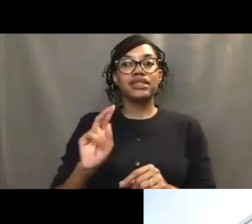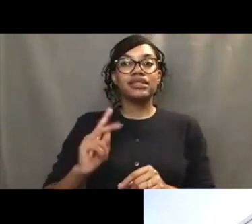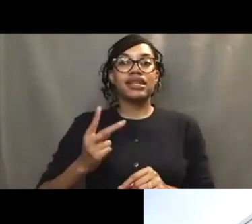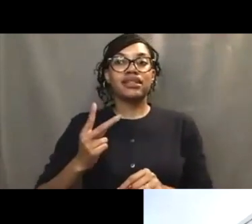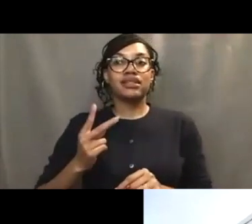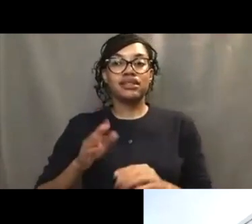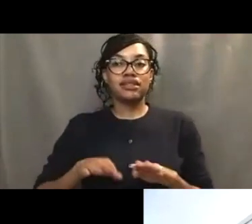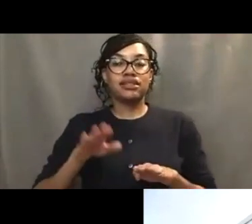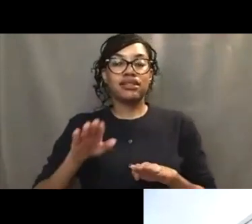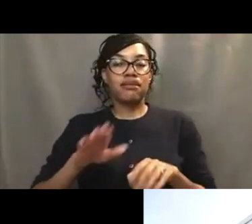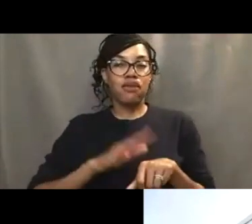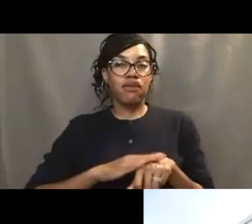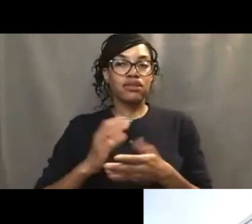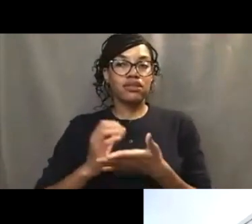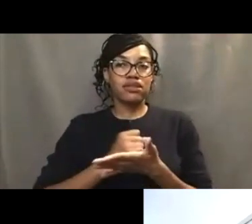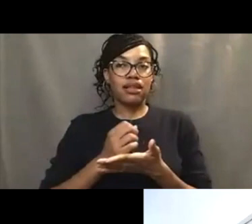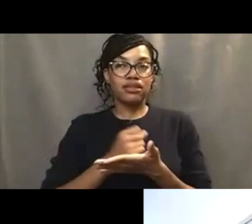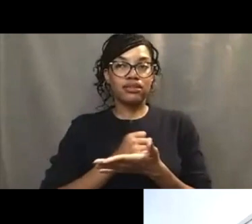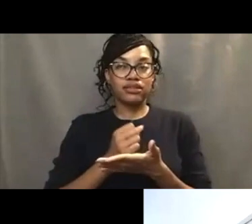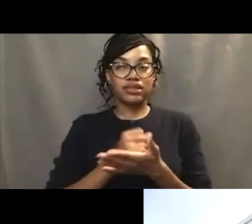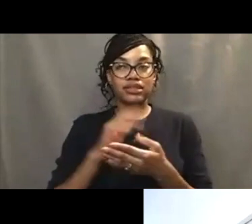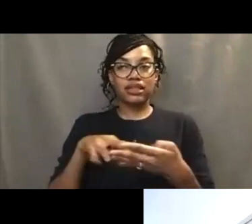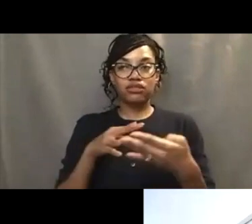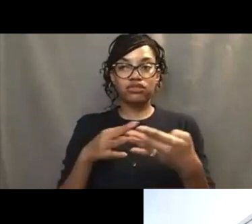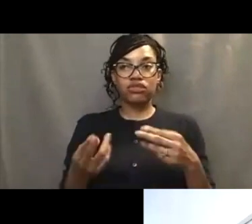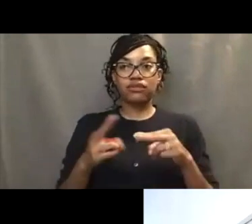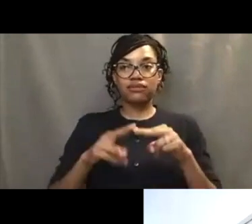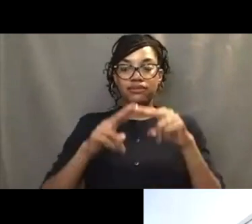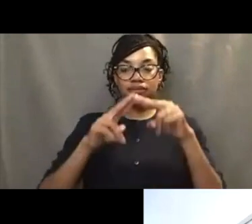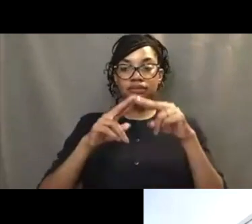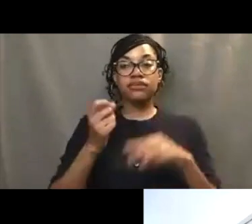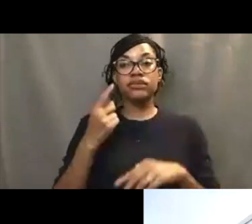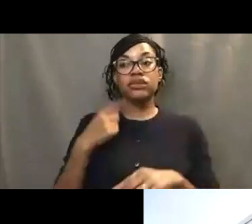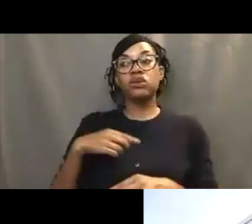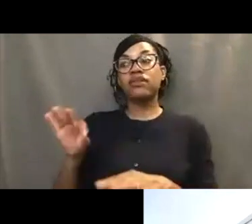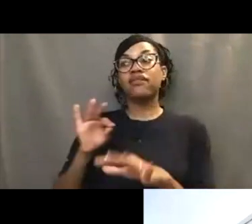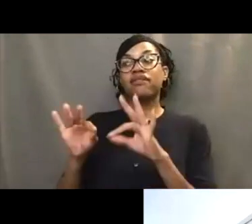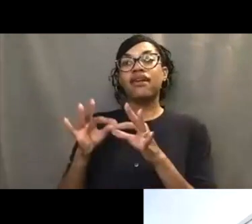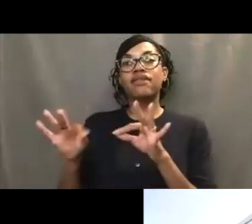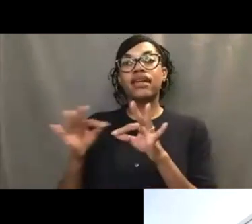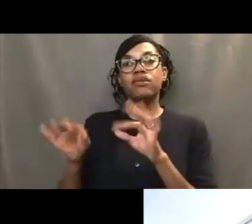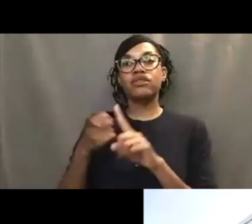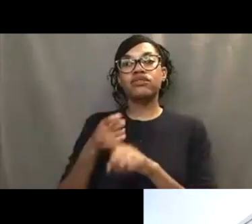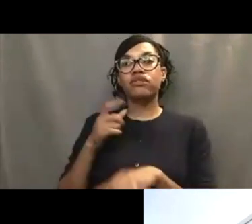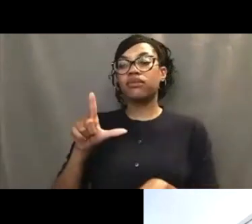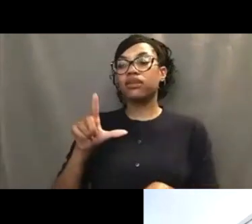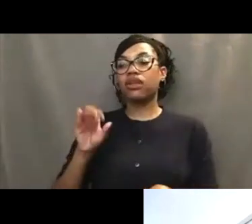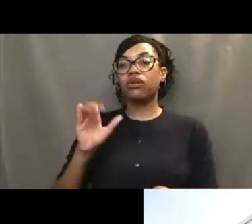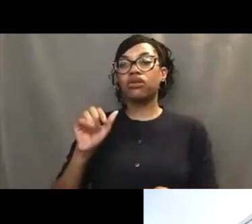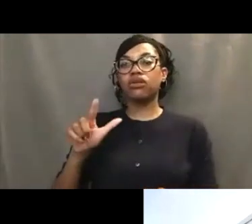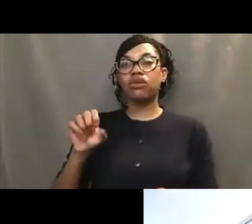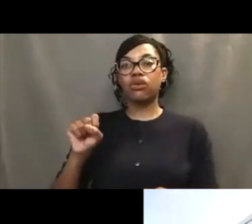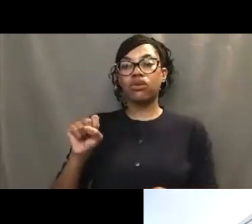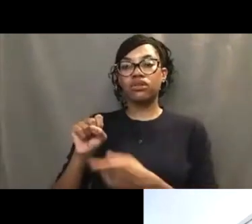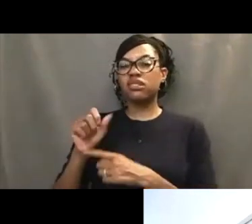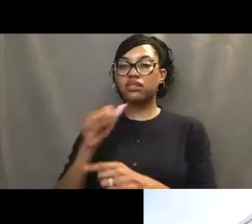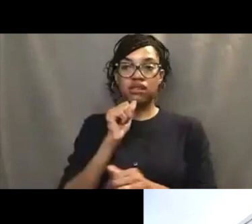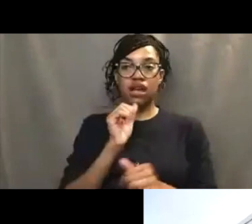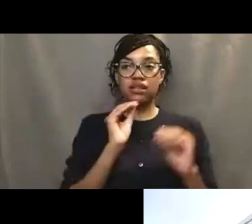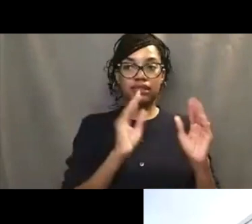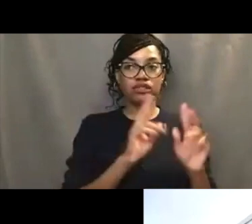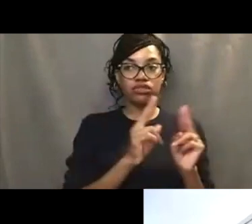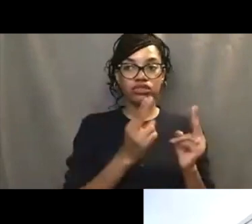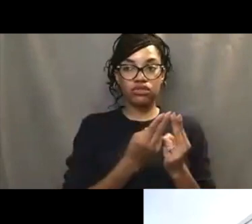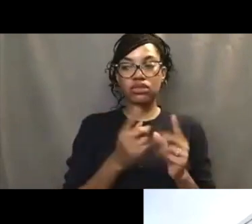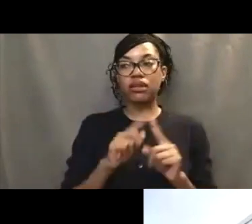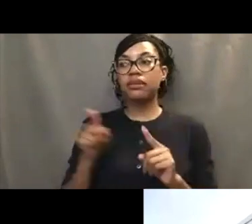contract language from our locals, not teacher unions, that support this mission to model our contract language